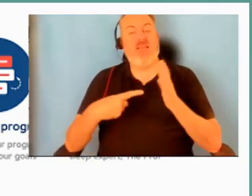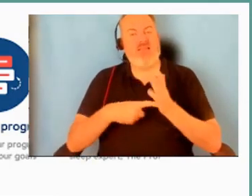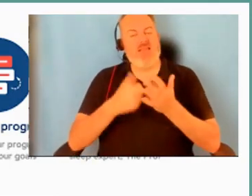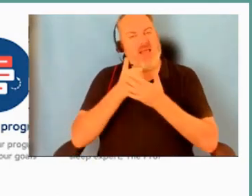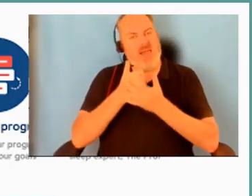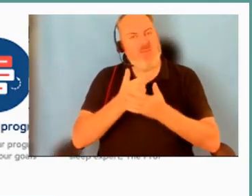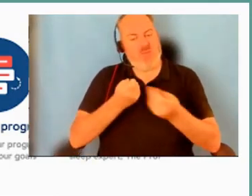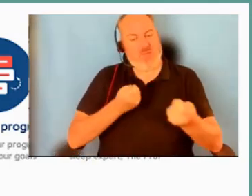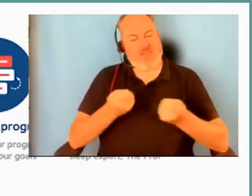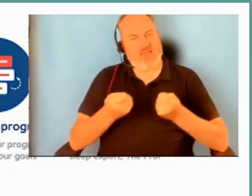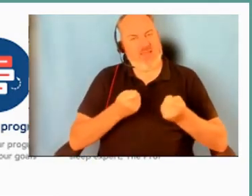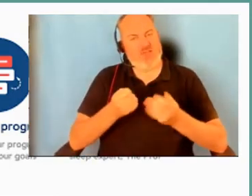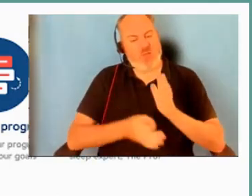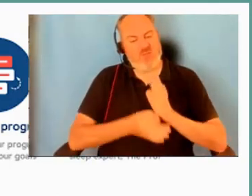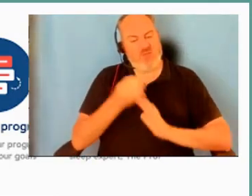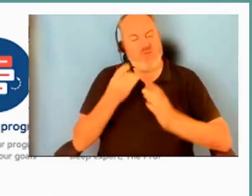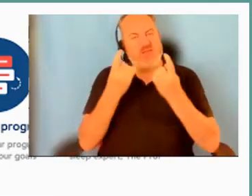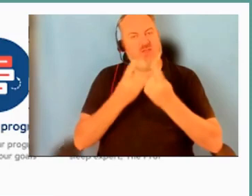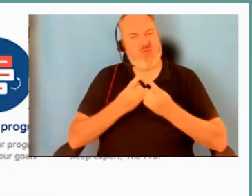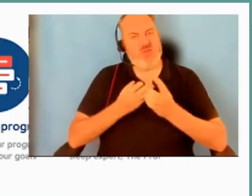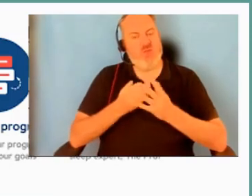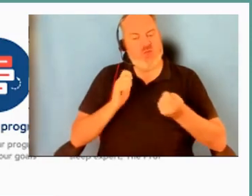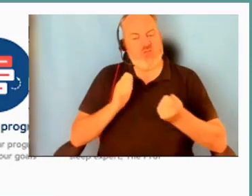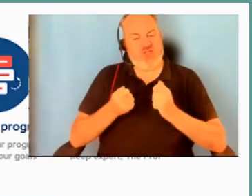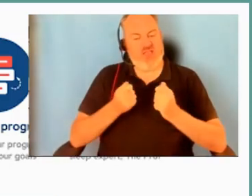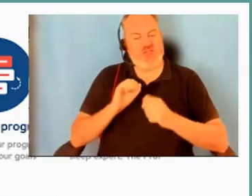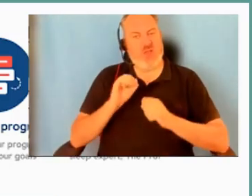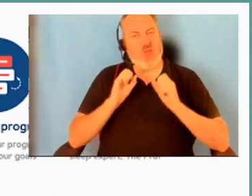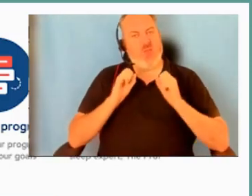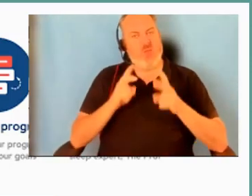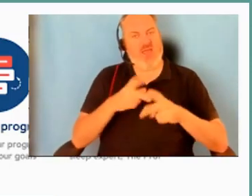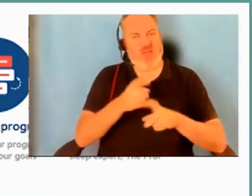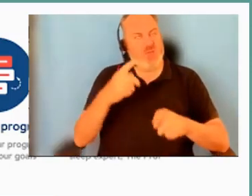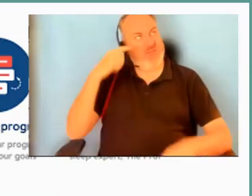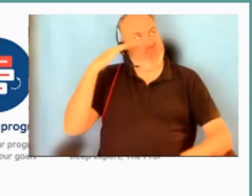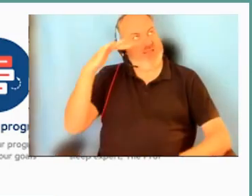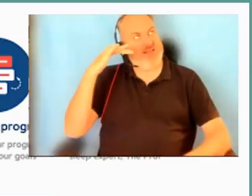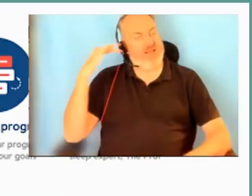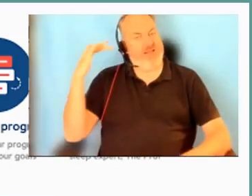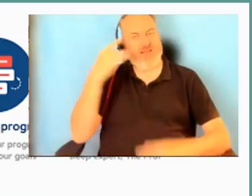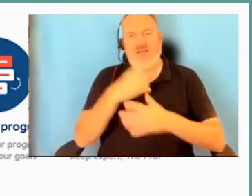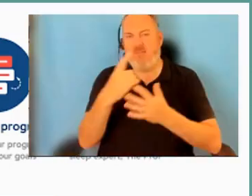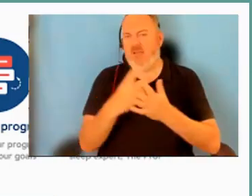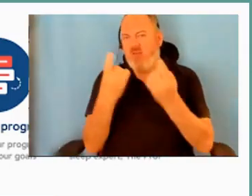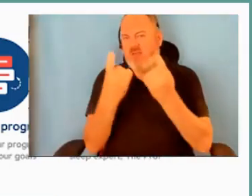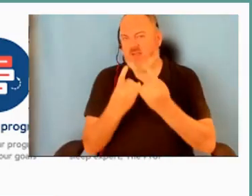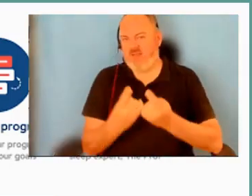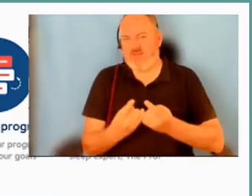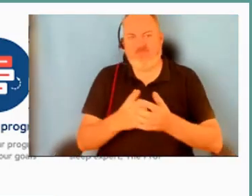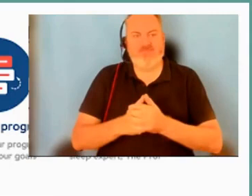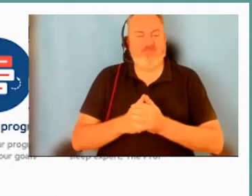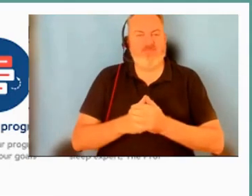that you think and behave. So Sleepio, I'm just going to show you some slides as to